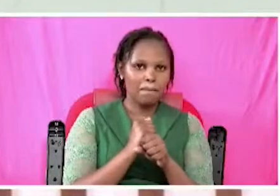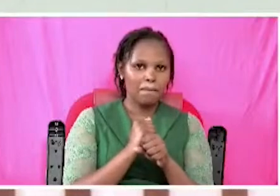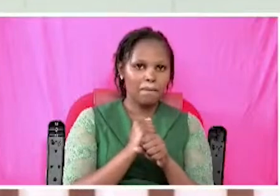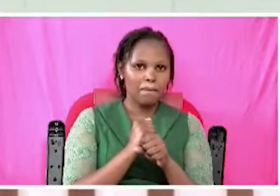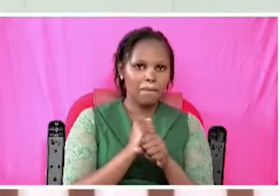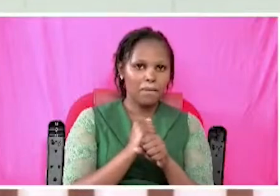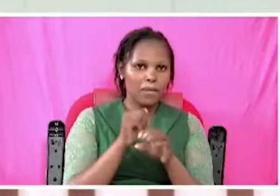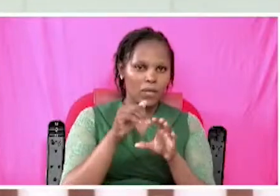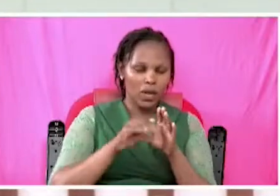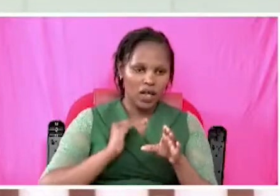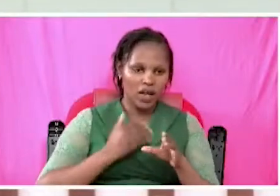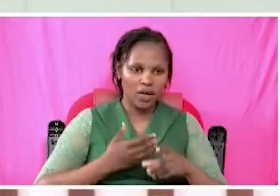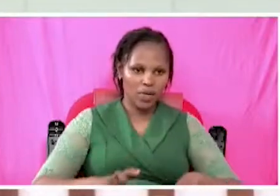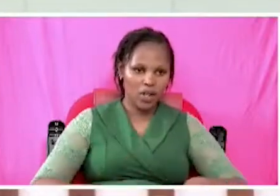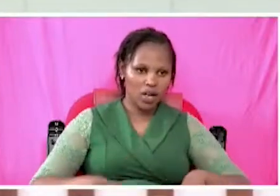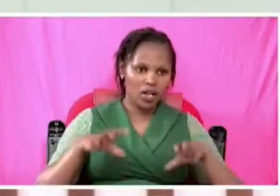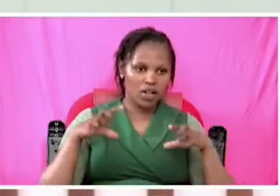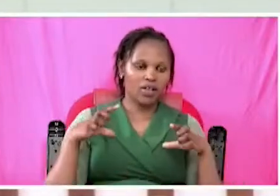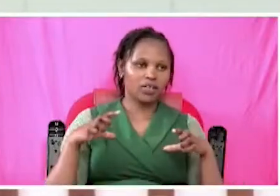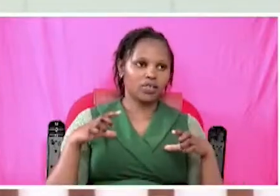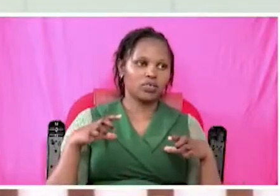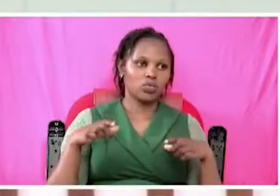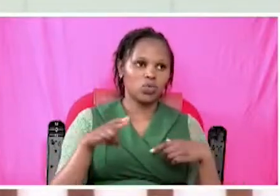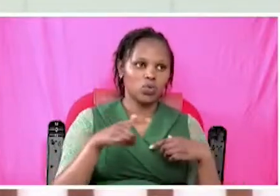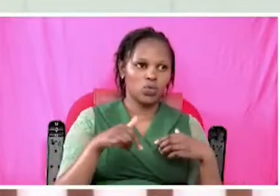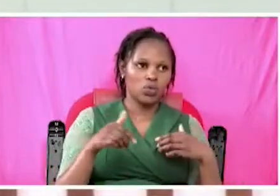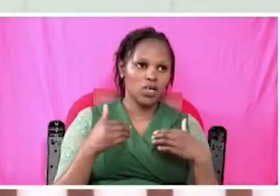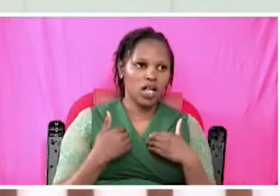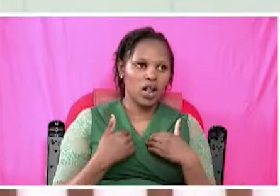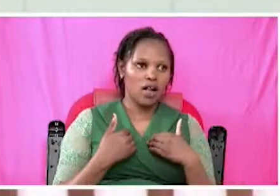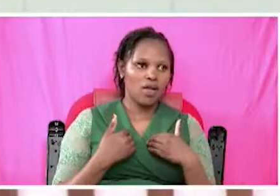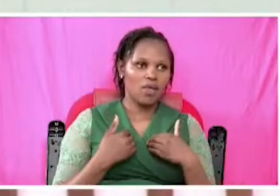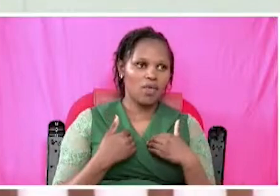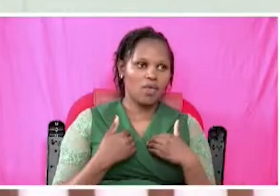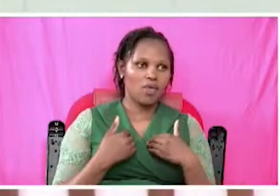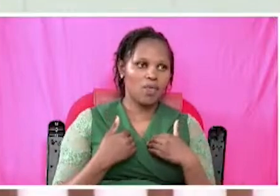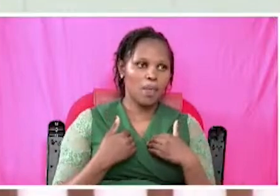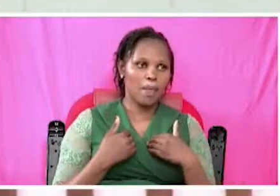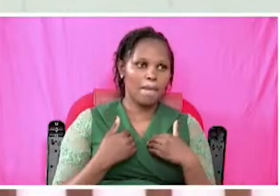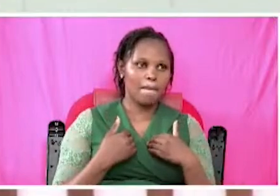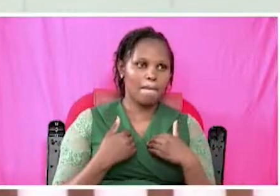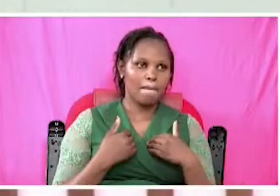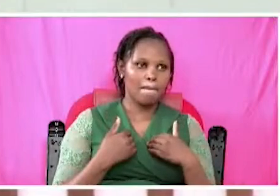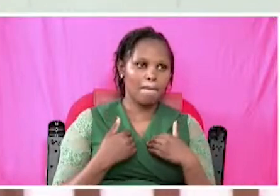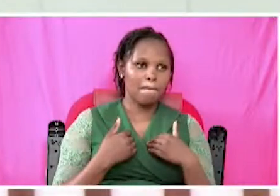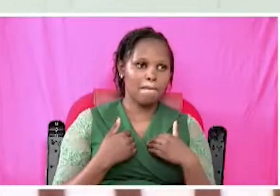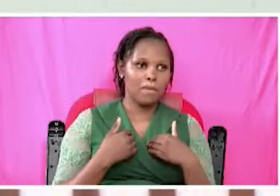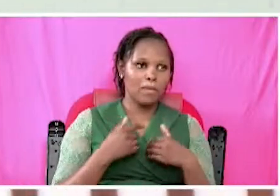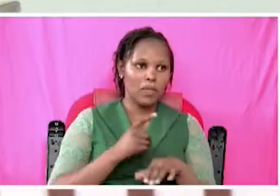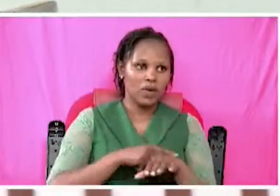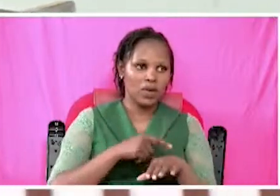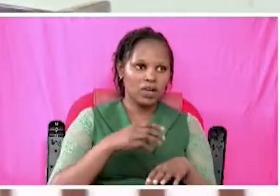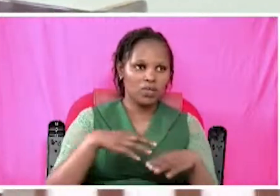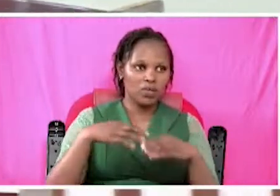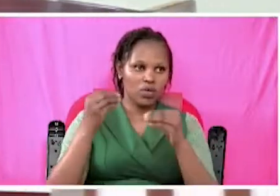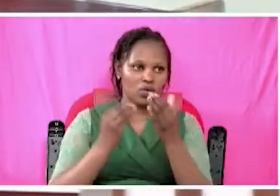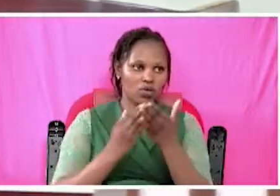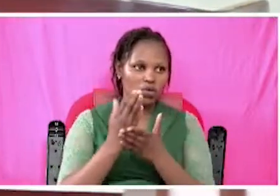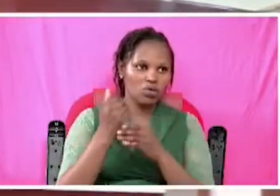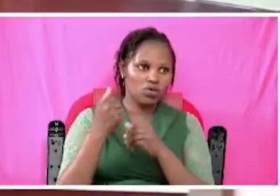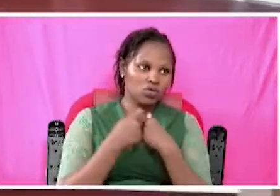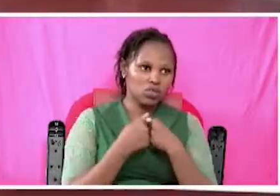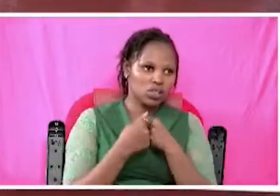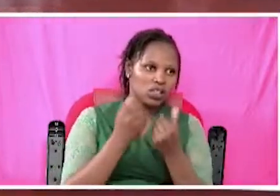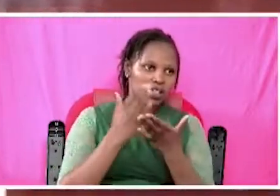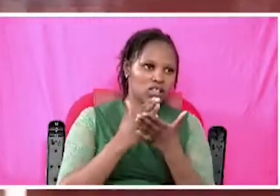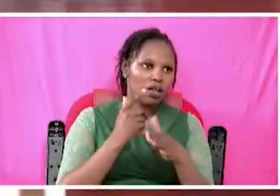In our lives, as we have our theology about God, when we go through challenges, sometimes we